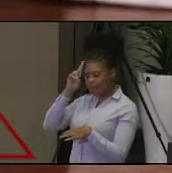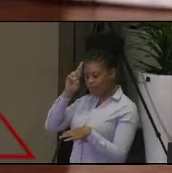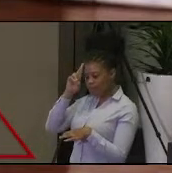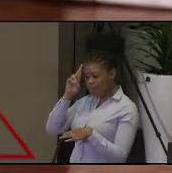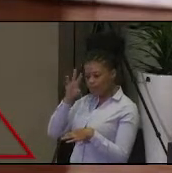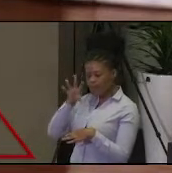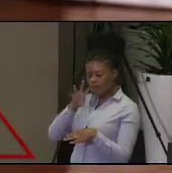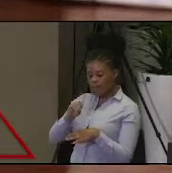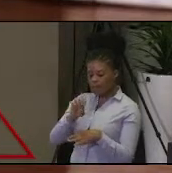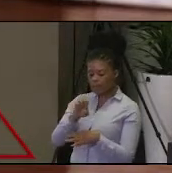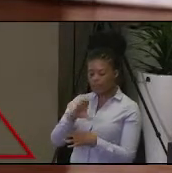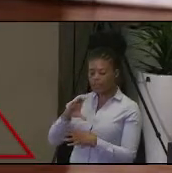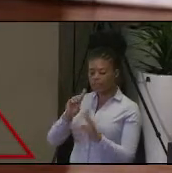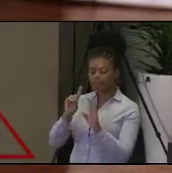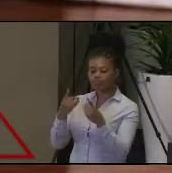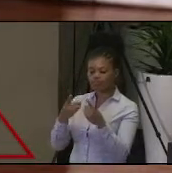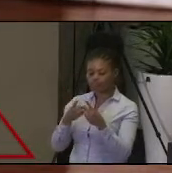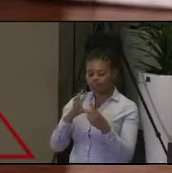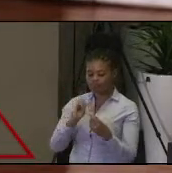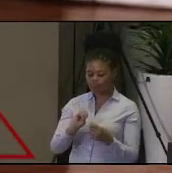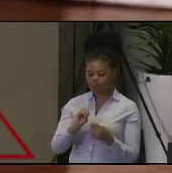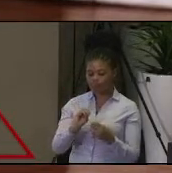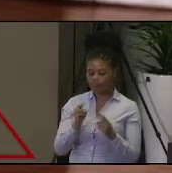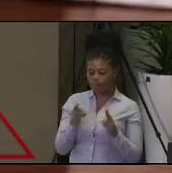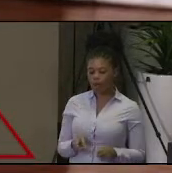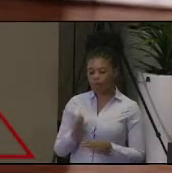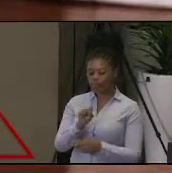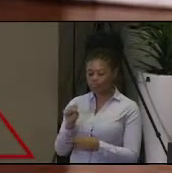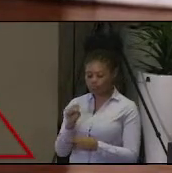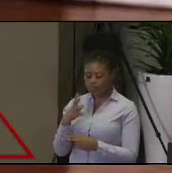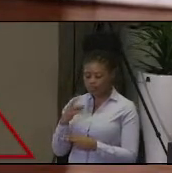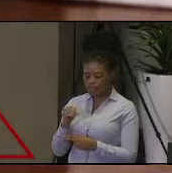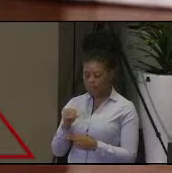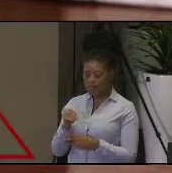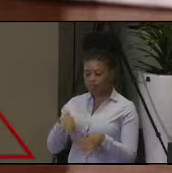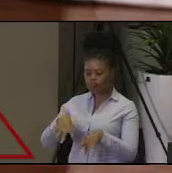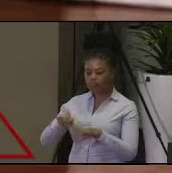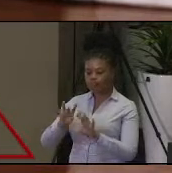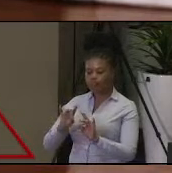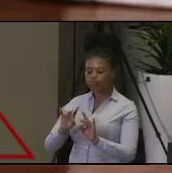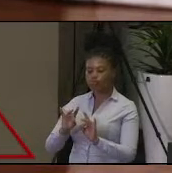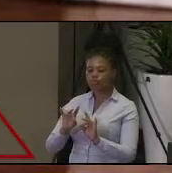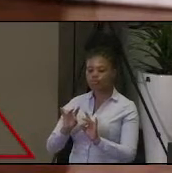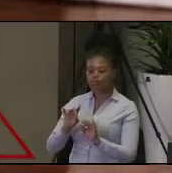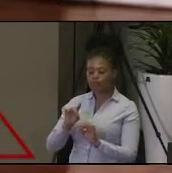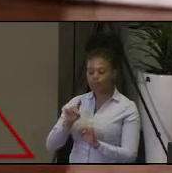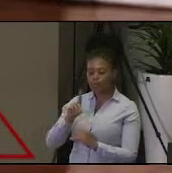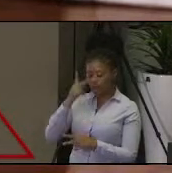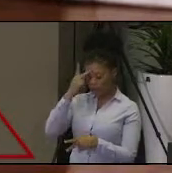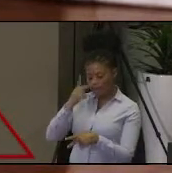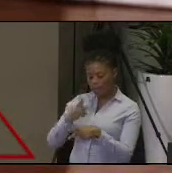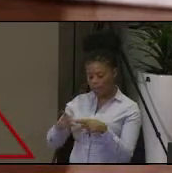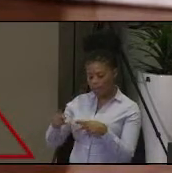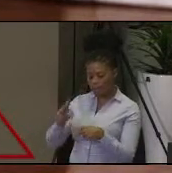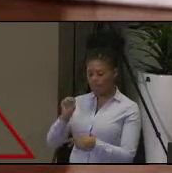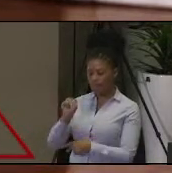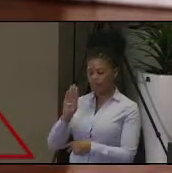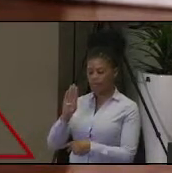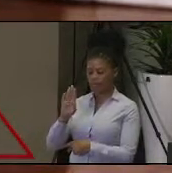Cape Department of Human Settlements, led by our chair for Human Settlements, Prof.